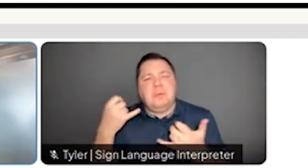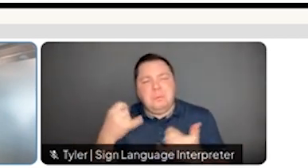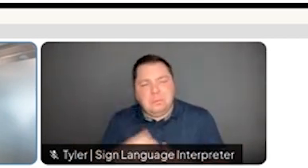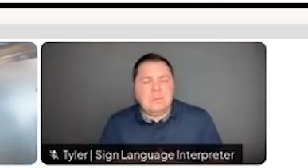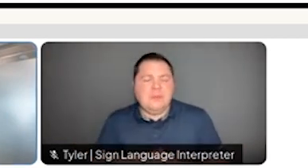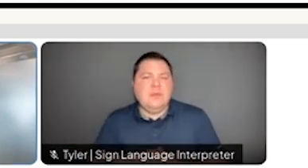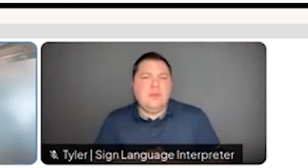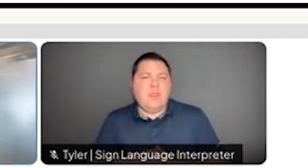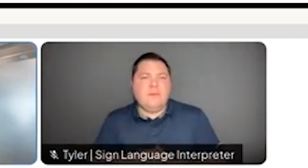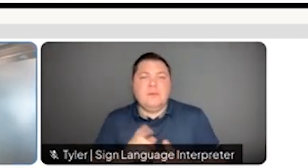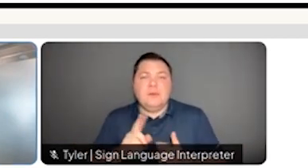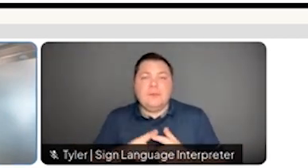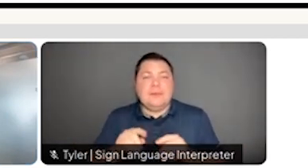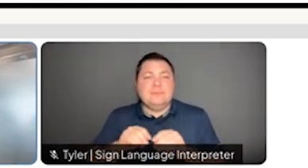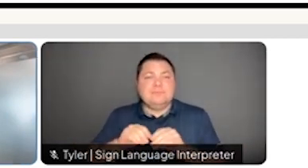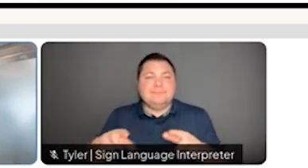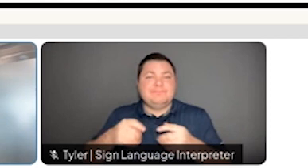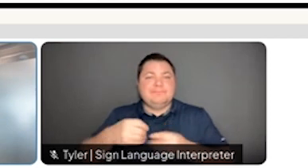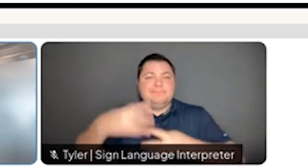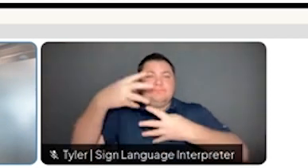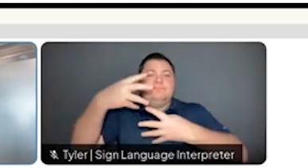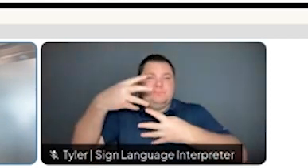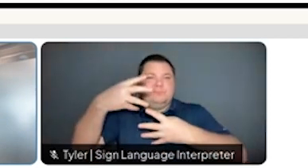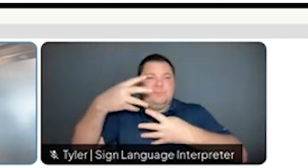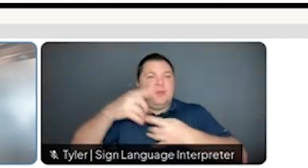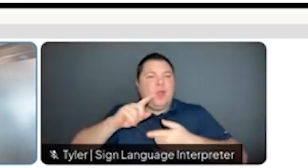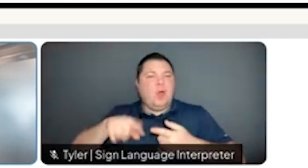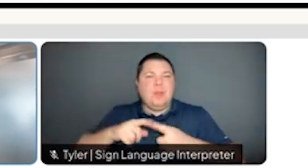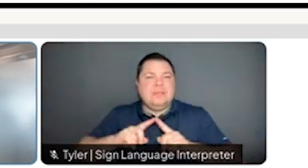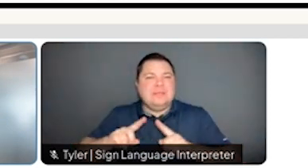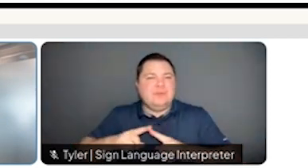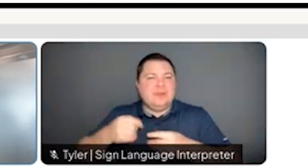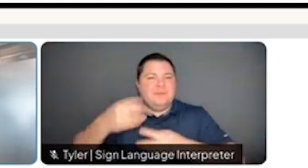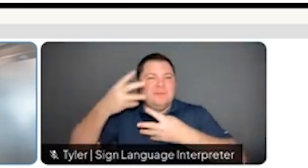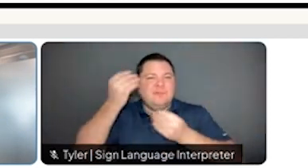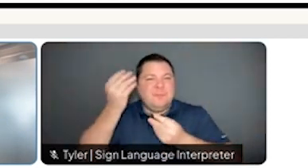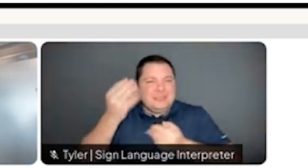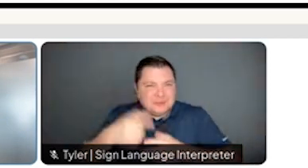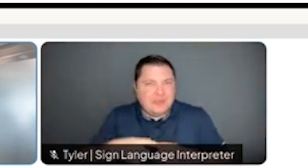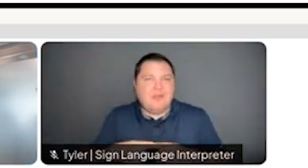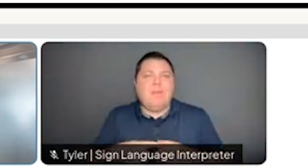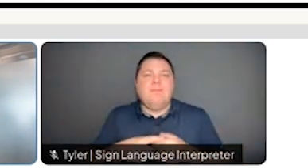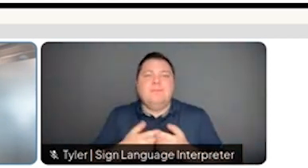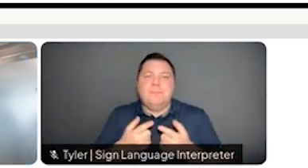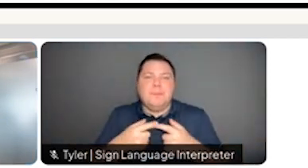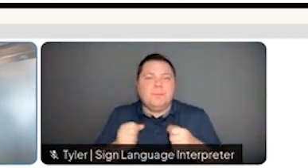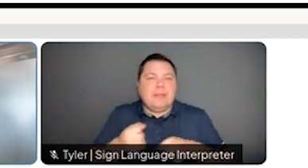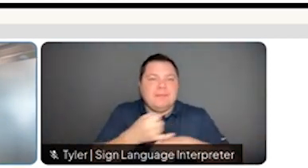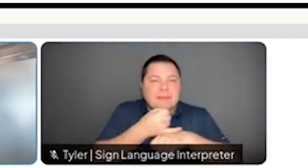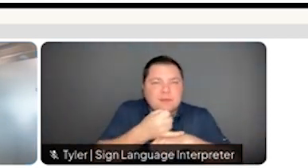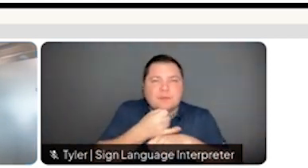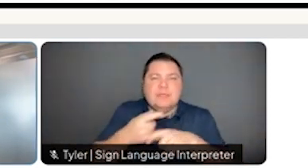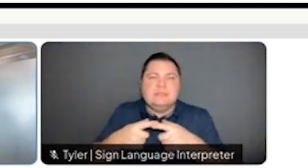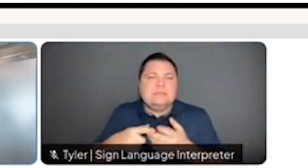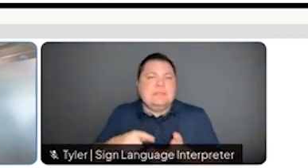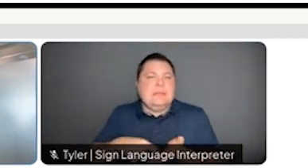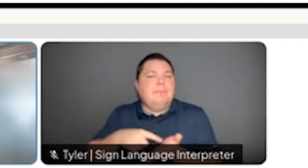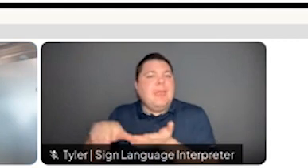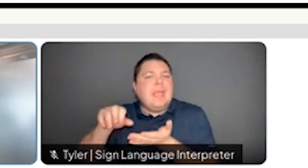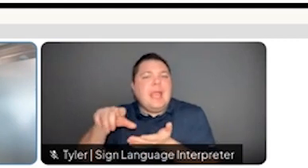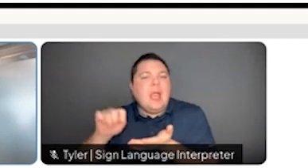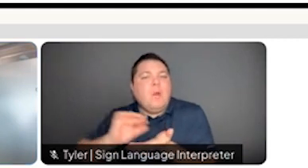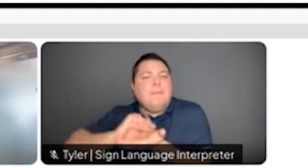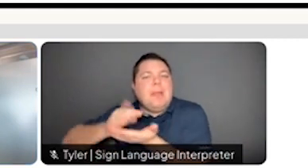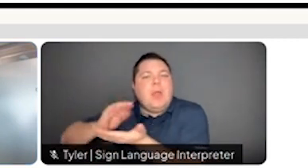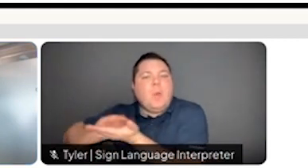essentially spits out all of the holder level information. You can also view it at the interest level, the breakdown of your payout amount, as well